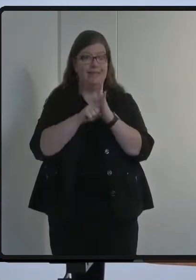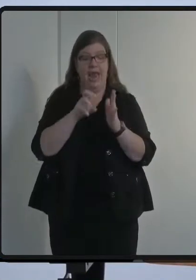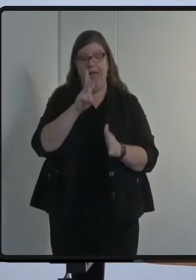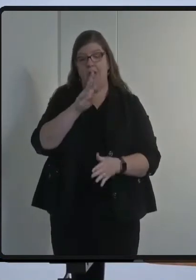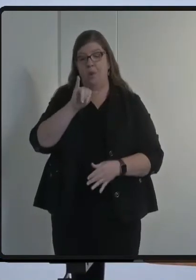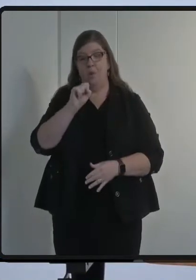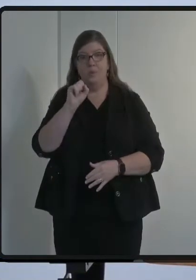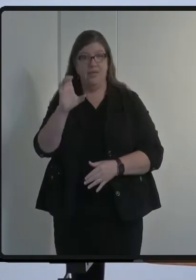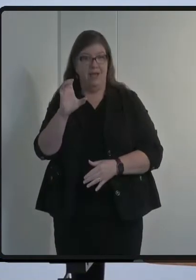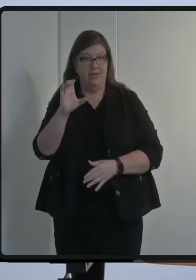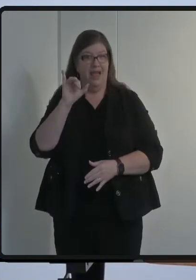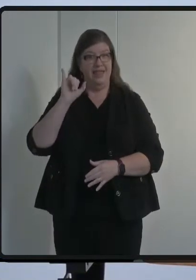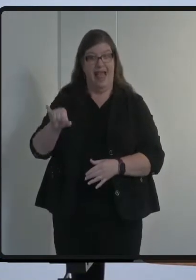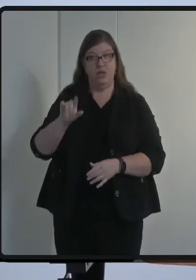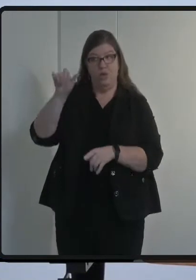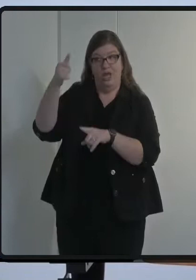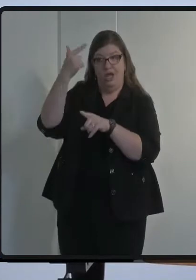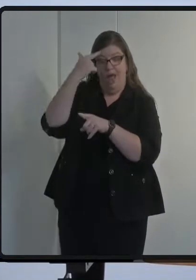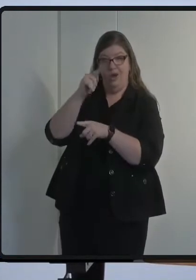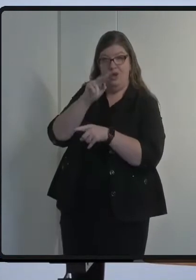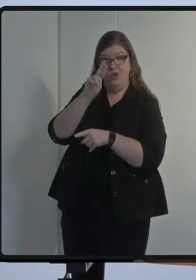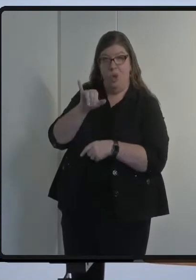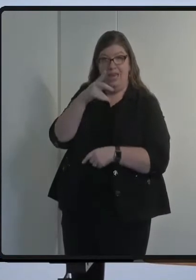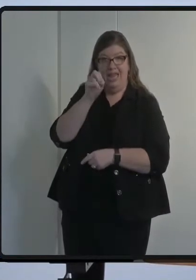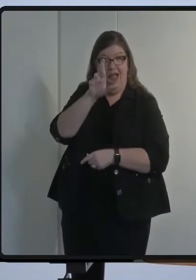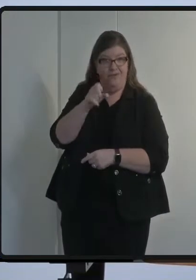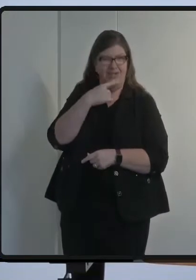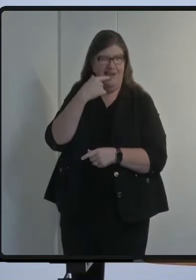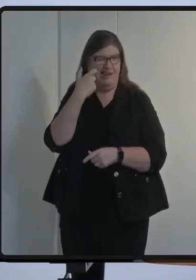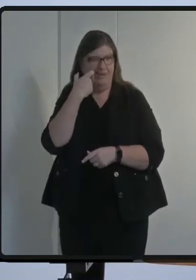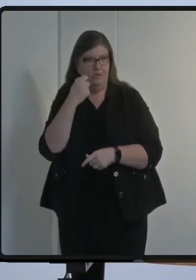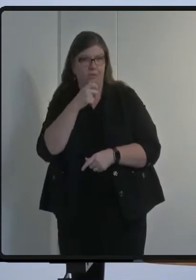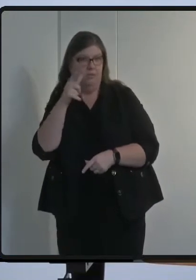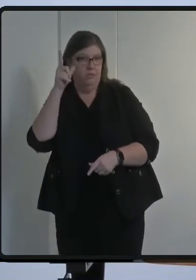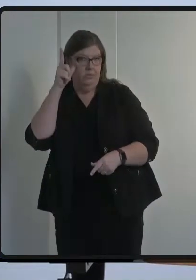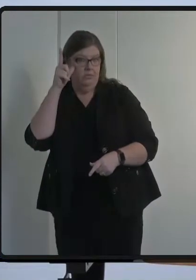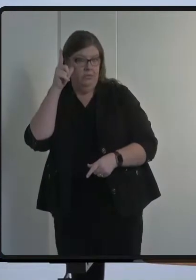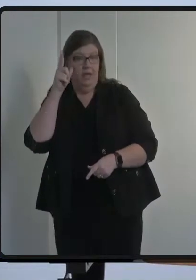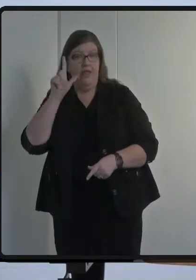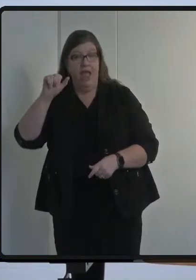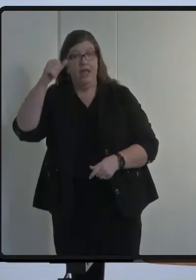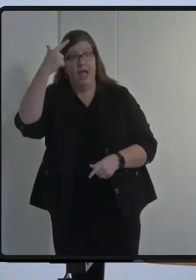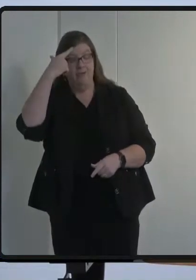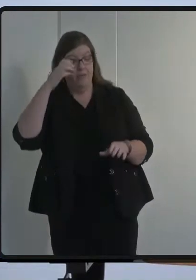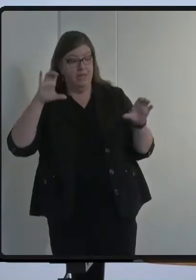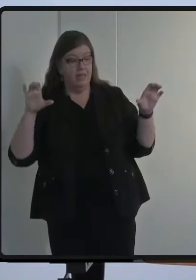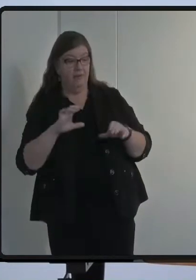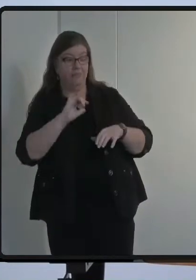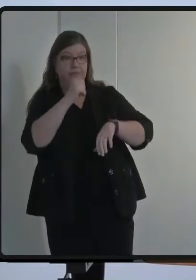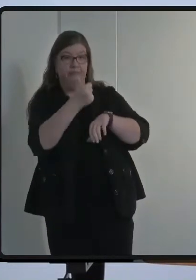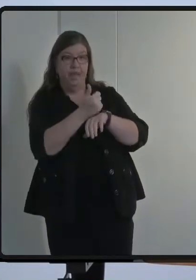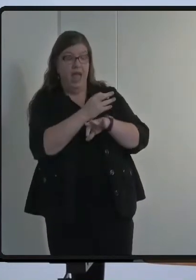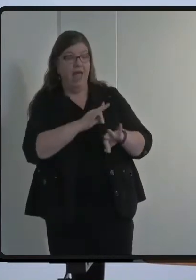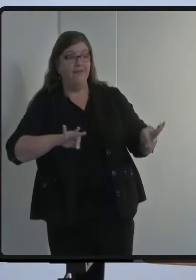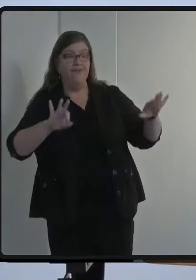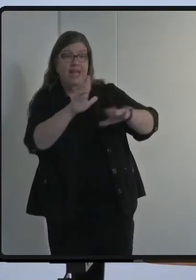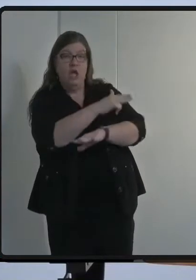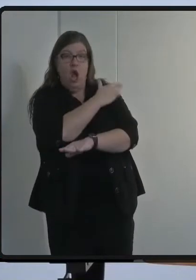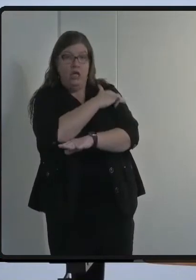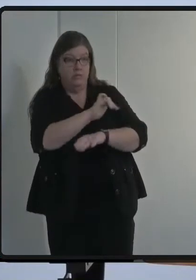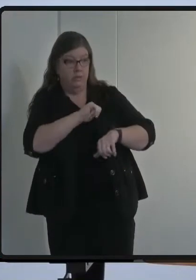used by Wisconsin Governor Tony Evers 2 days ago. In response, the governor has activated a field hospital as the surge